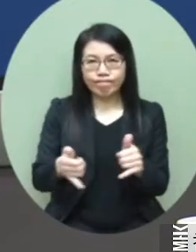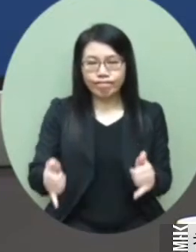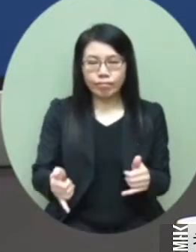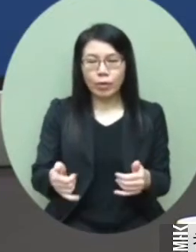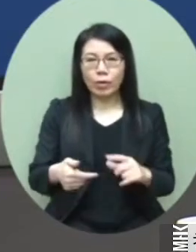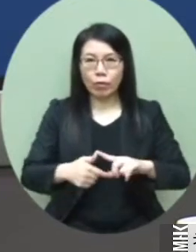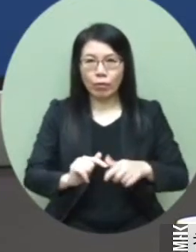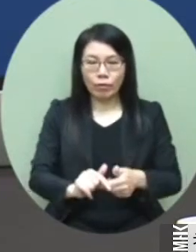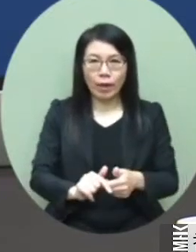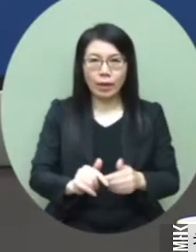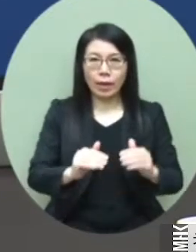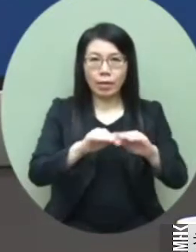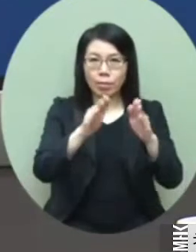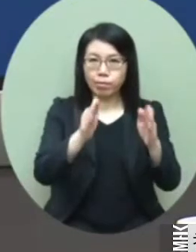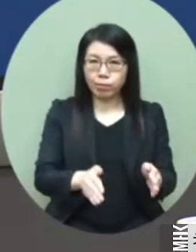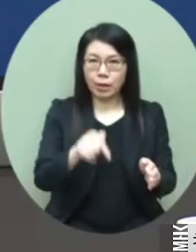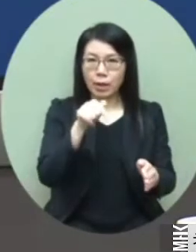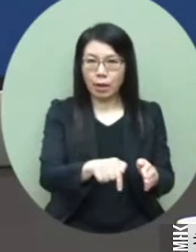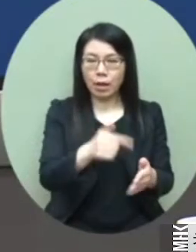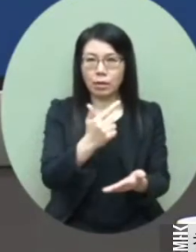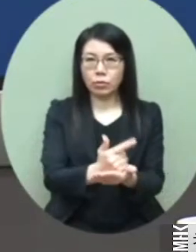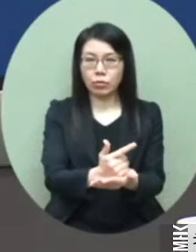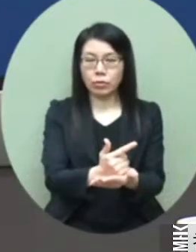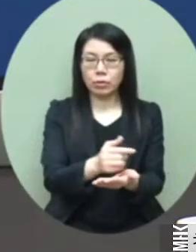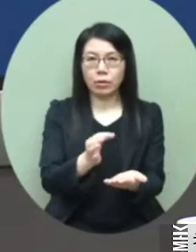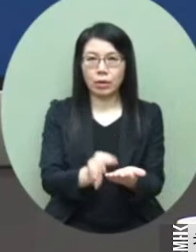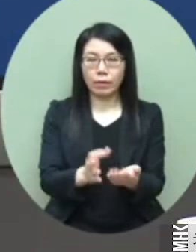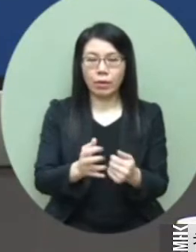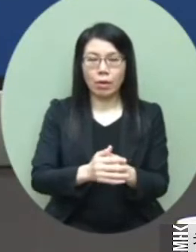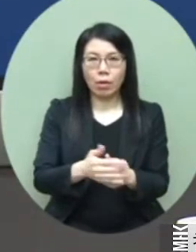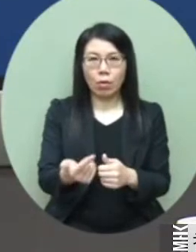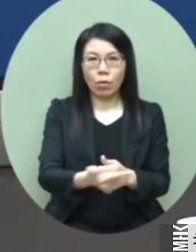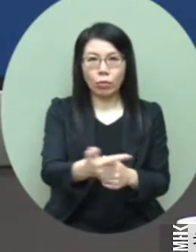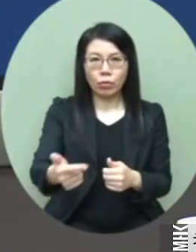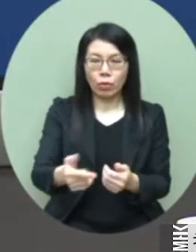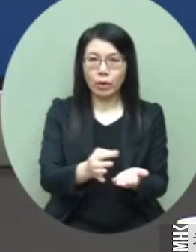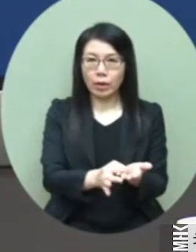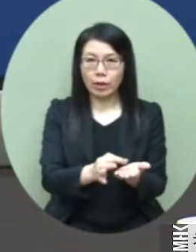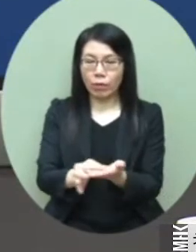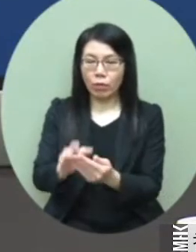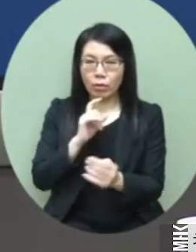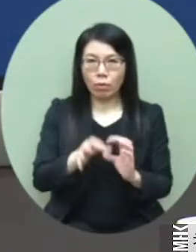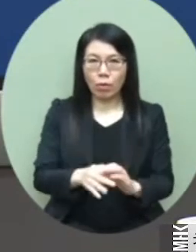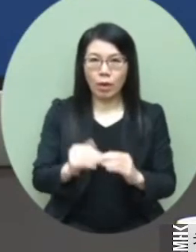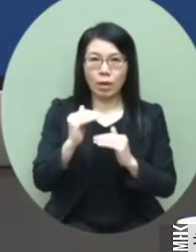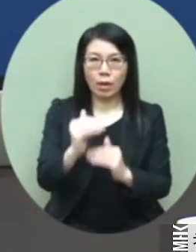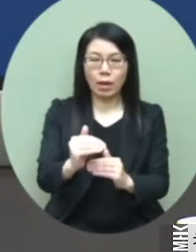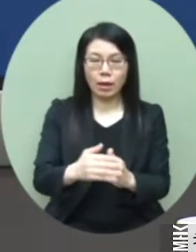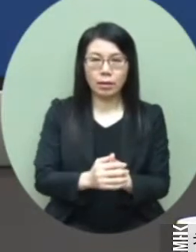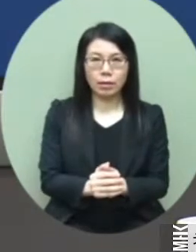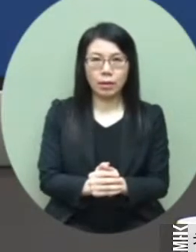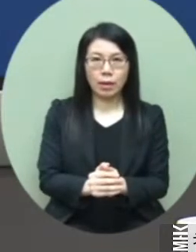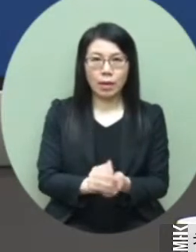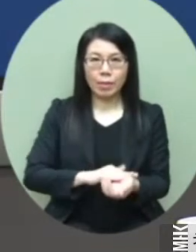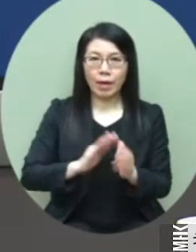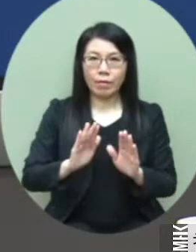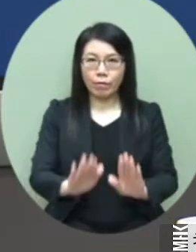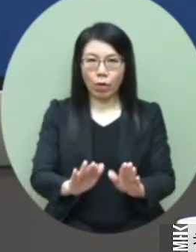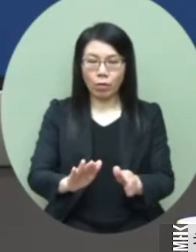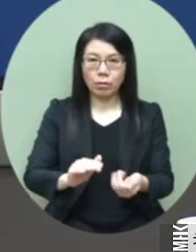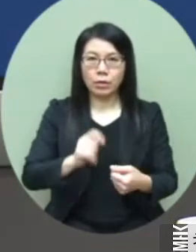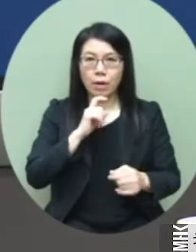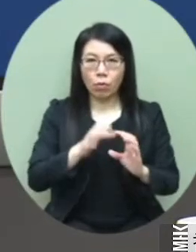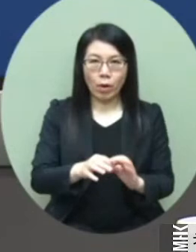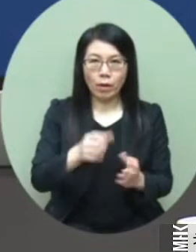about the 3rd area and relaxation of social distancing measures. Usually the social distancing measures